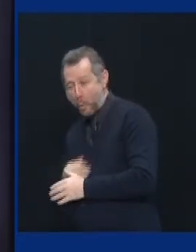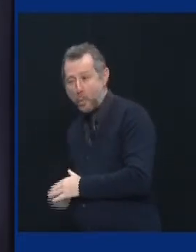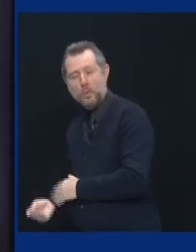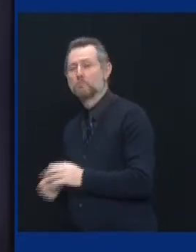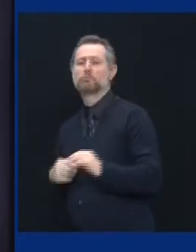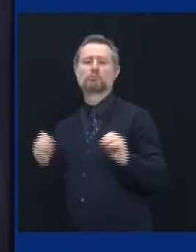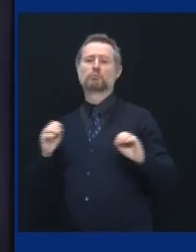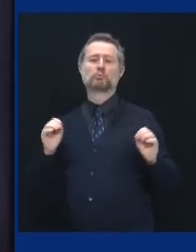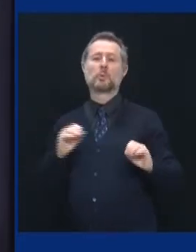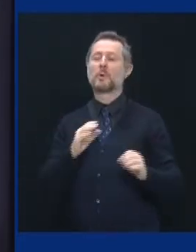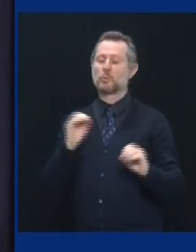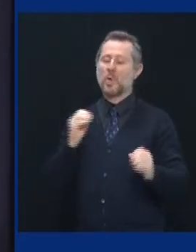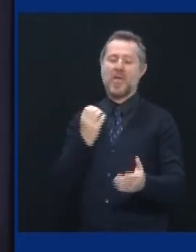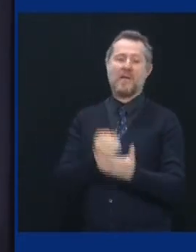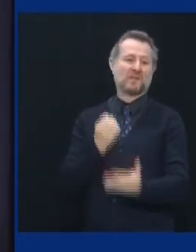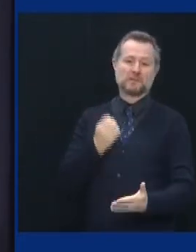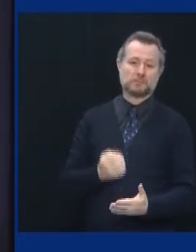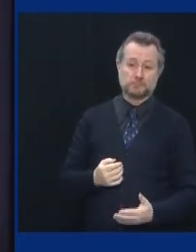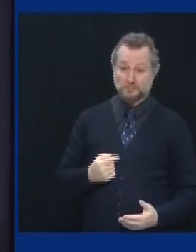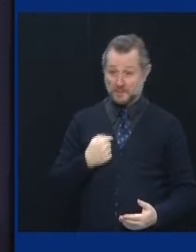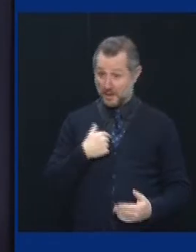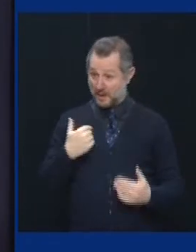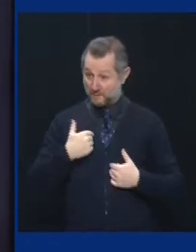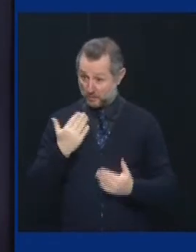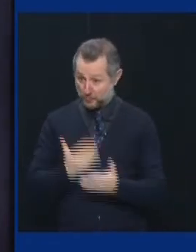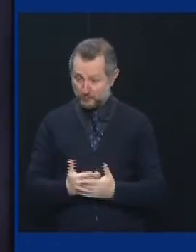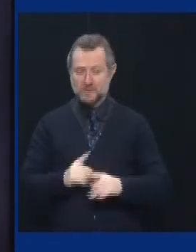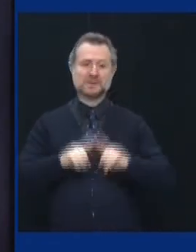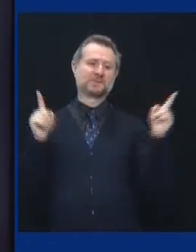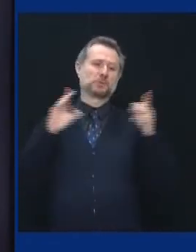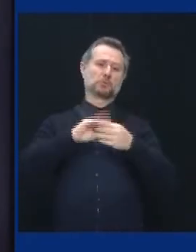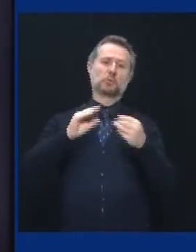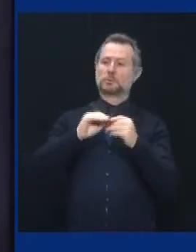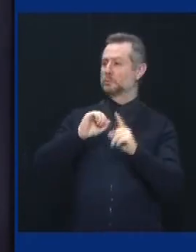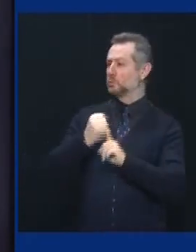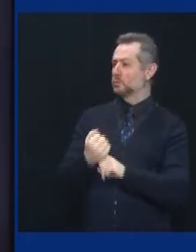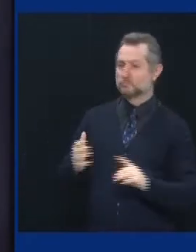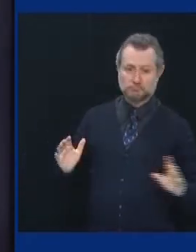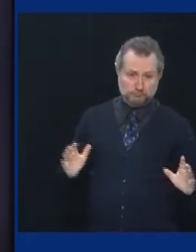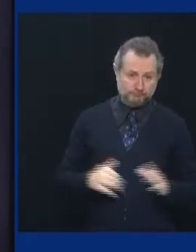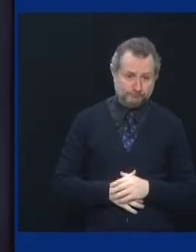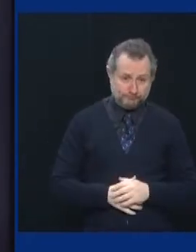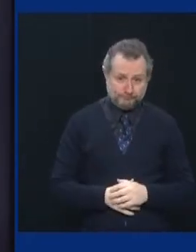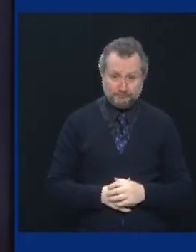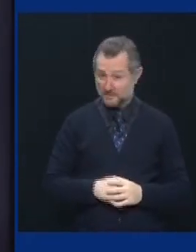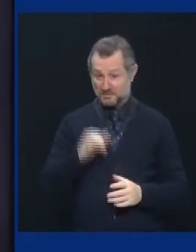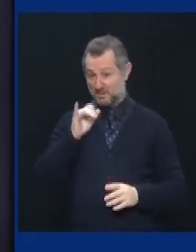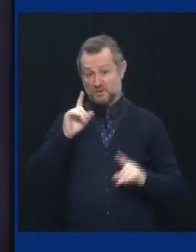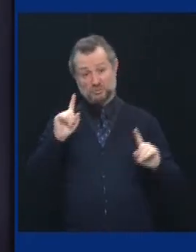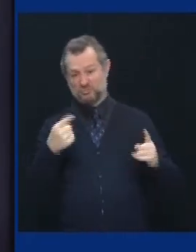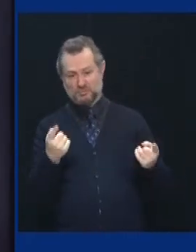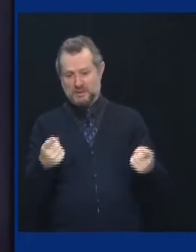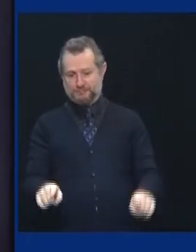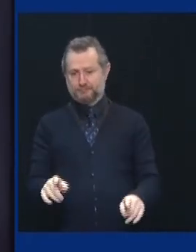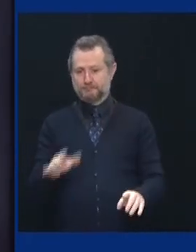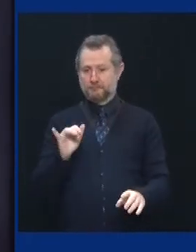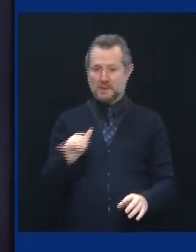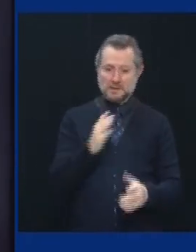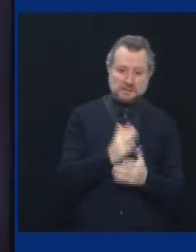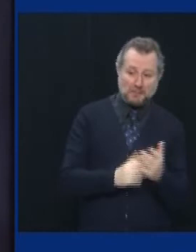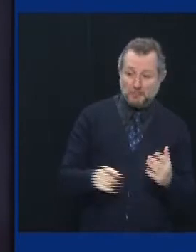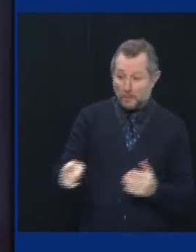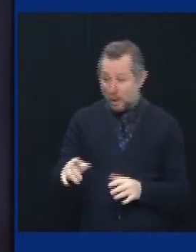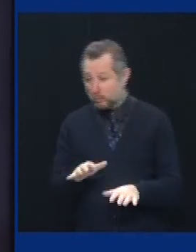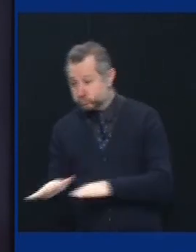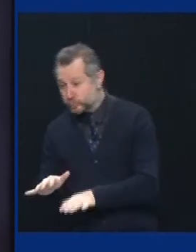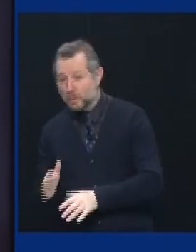facilities. If we did, that would be a different situation. It's just a variance in performance. And I